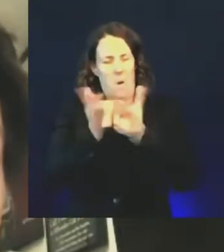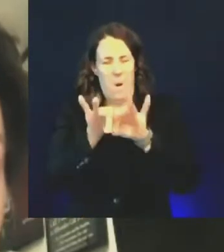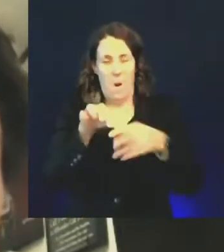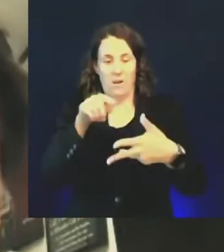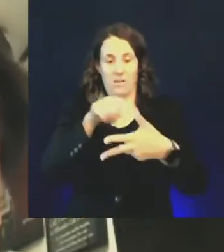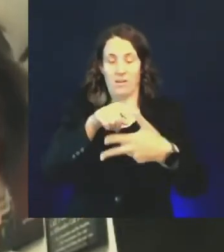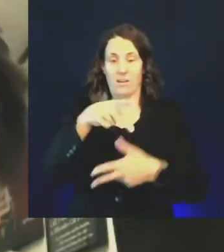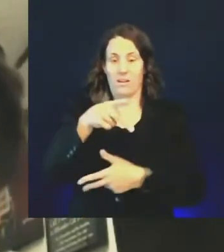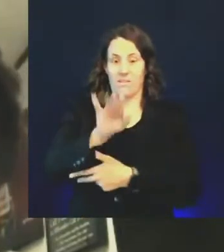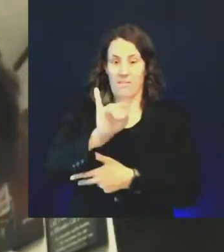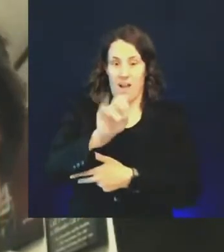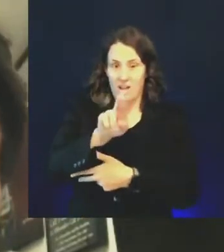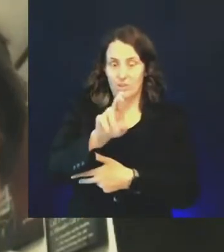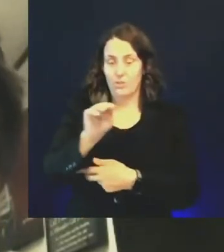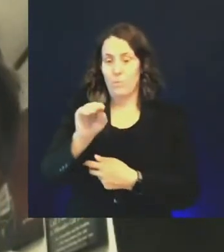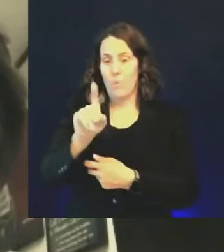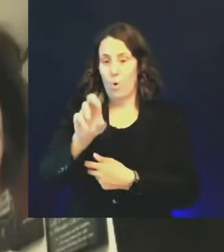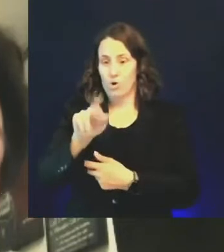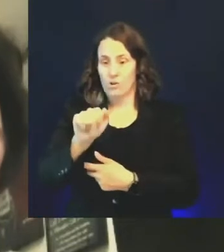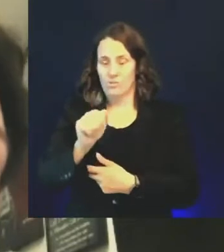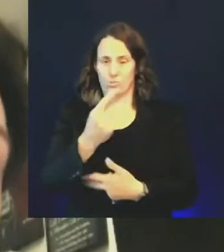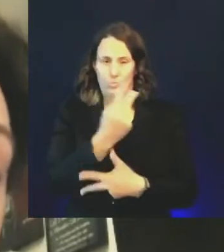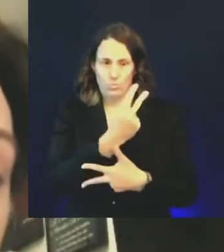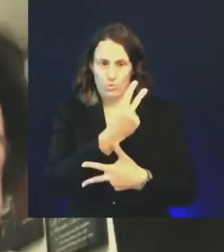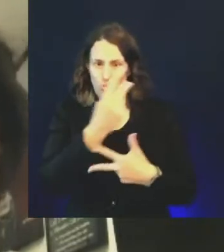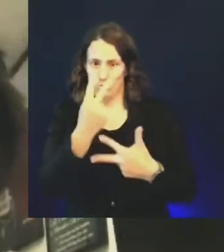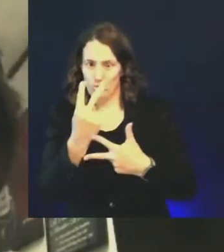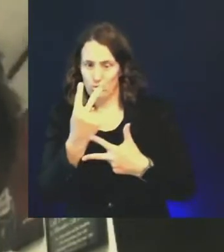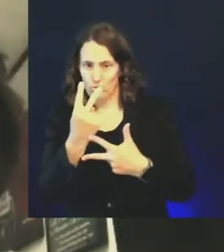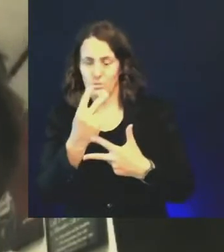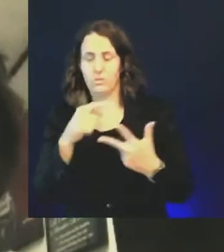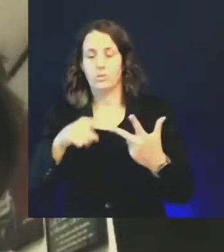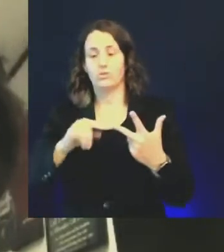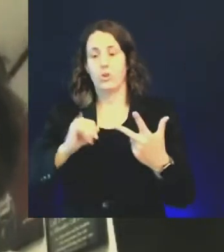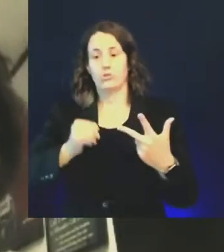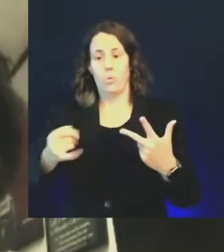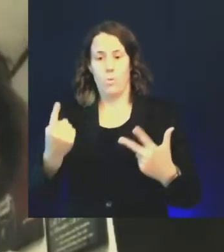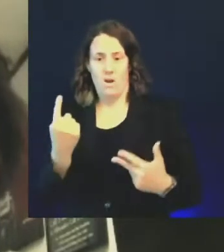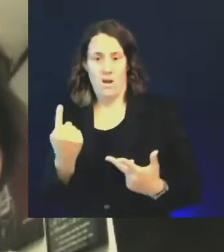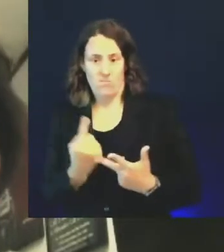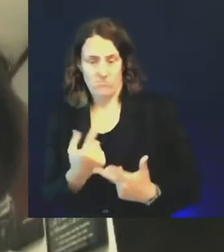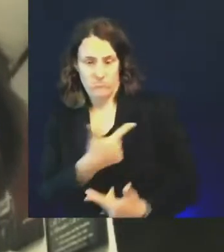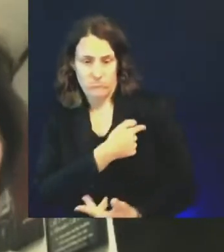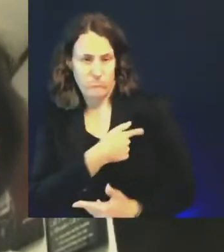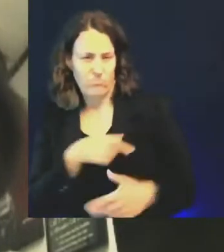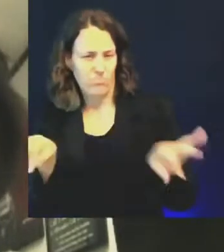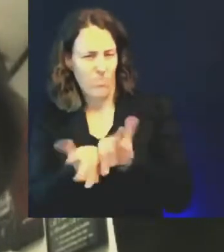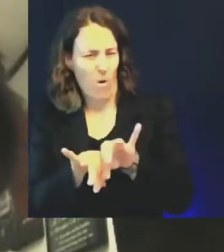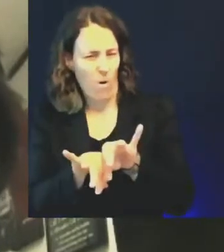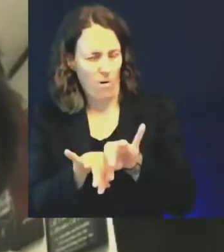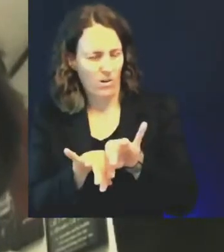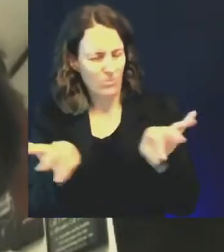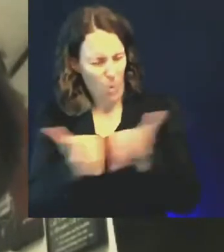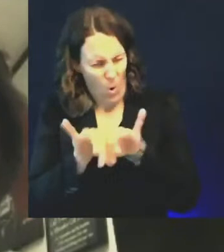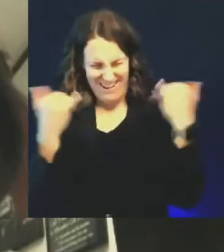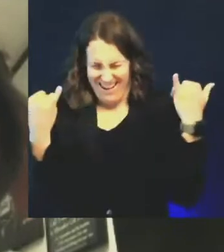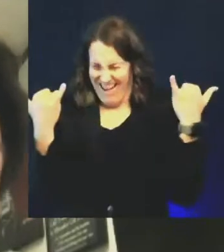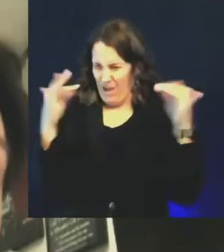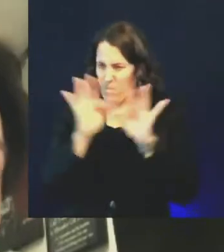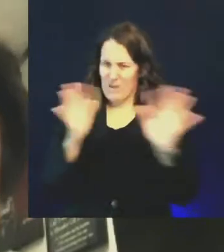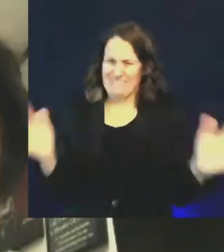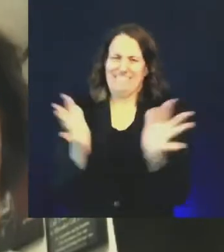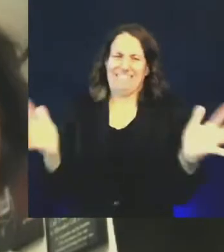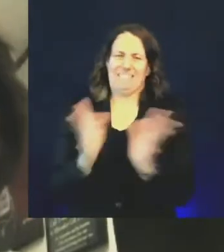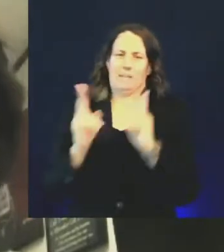disease, hospitalization, and death by upwards of 90%. So we are all following the science, and so